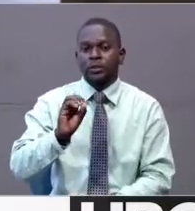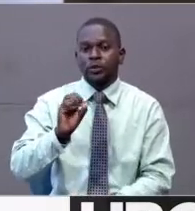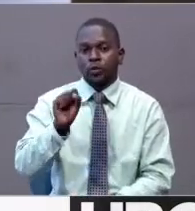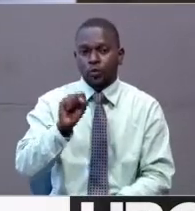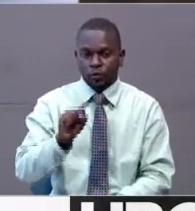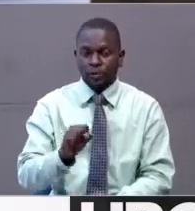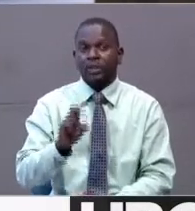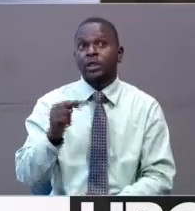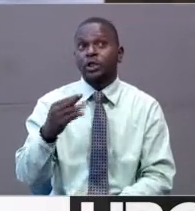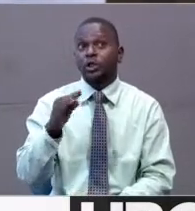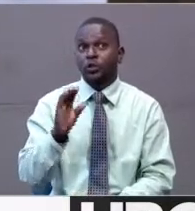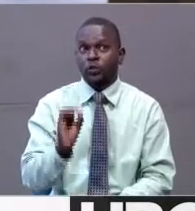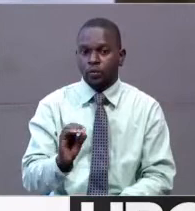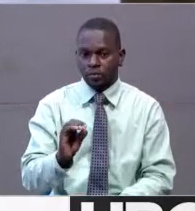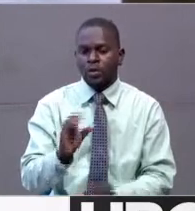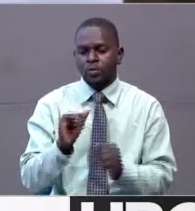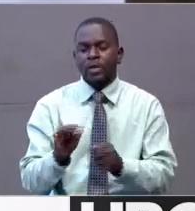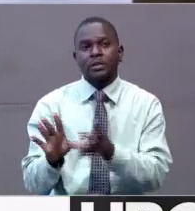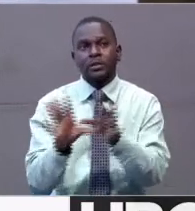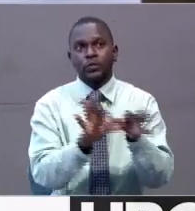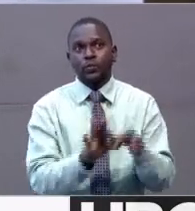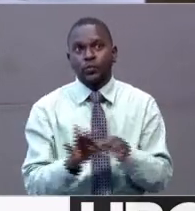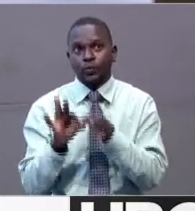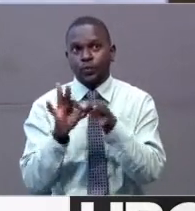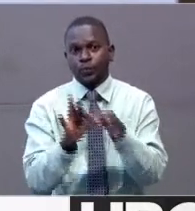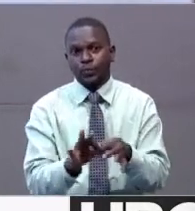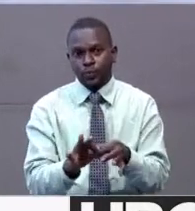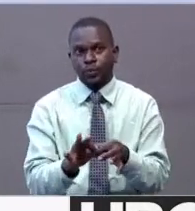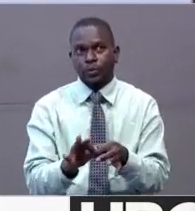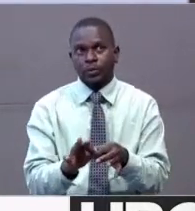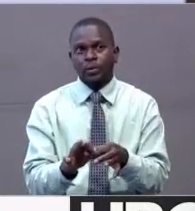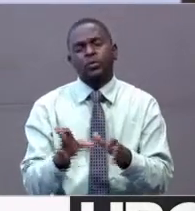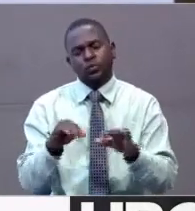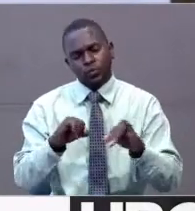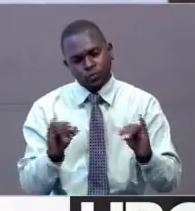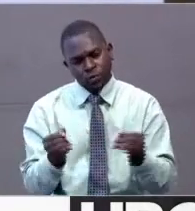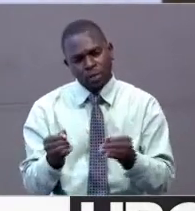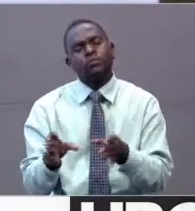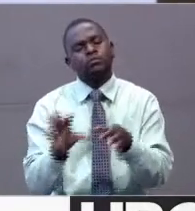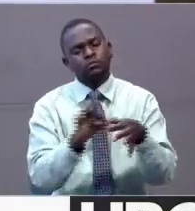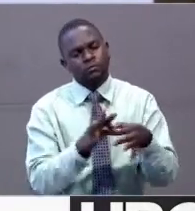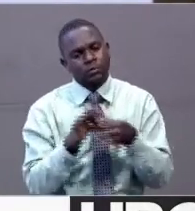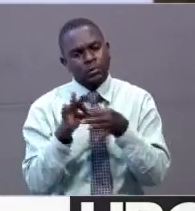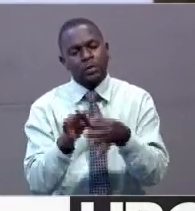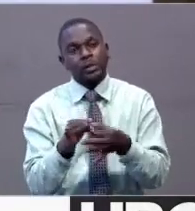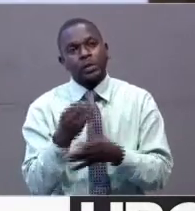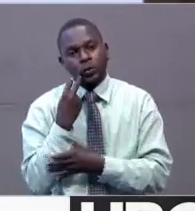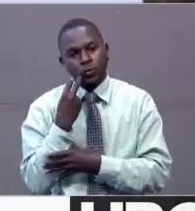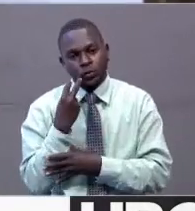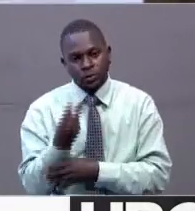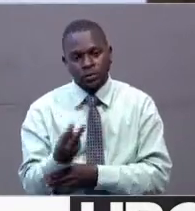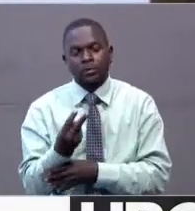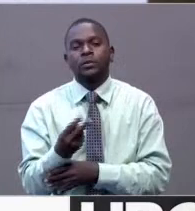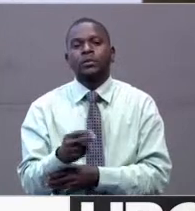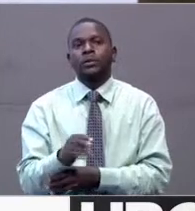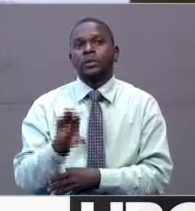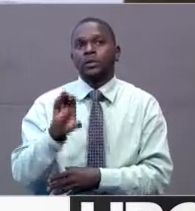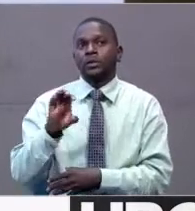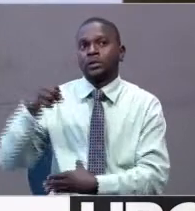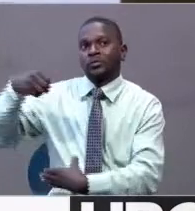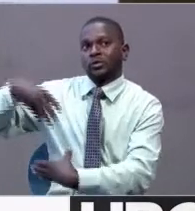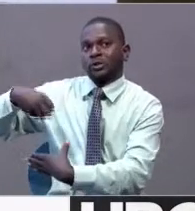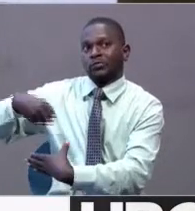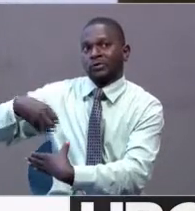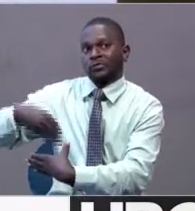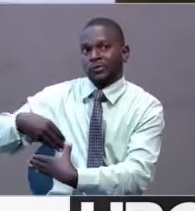NGOs. Let us collaborate and put our efforts together to ensure that e-waste is not